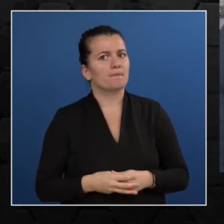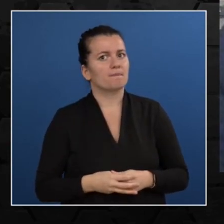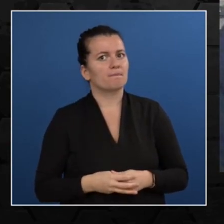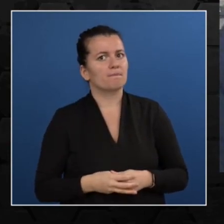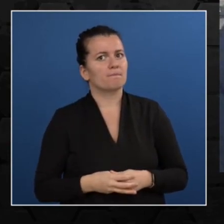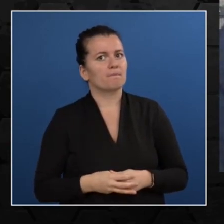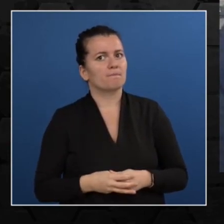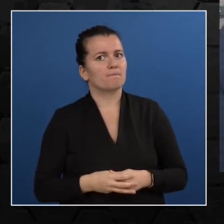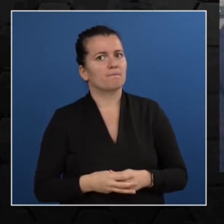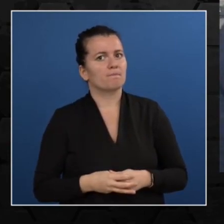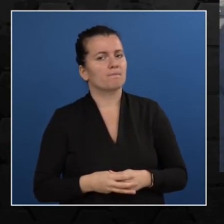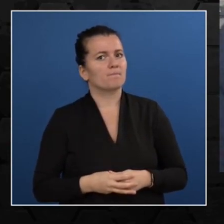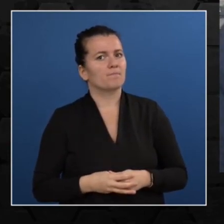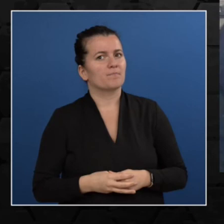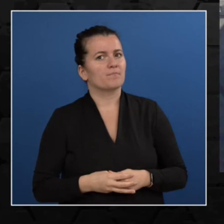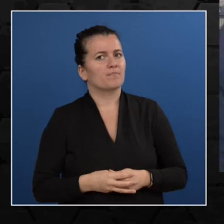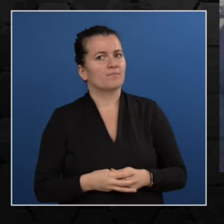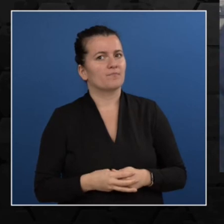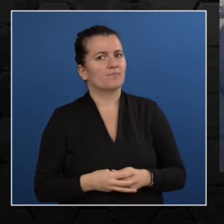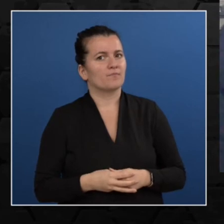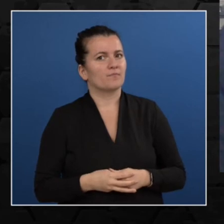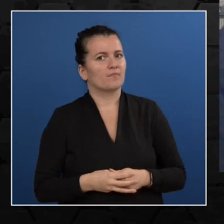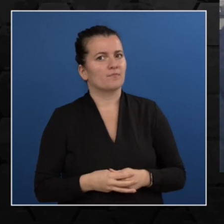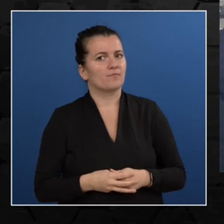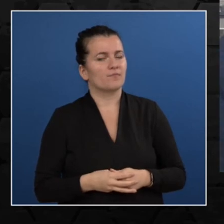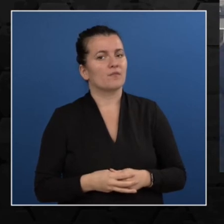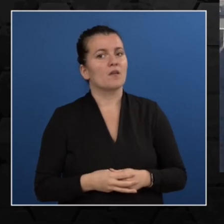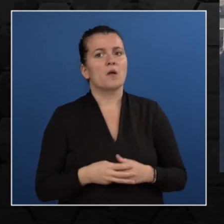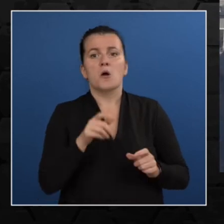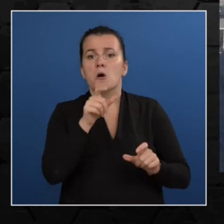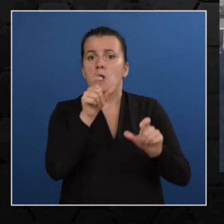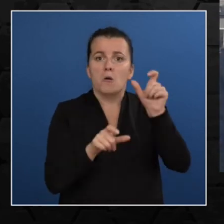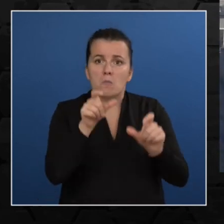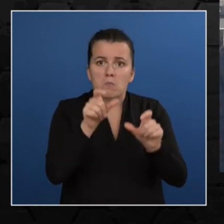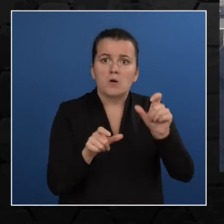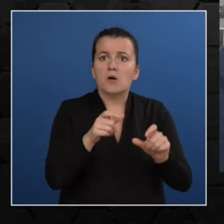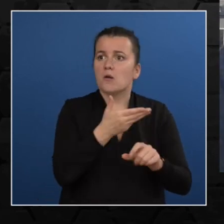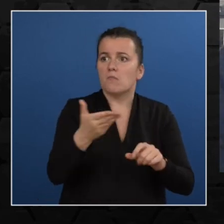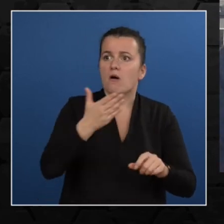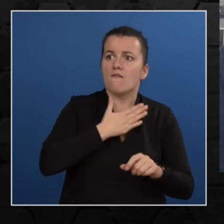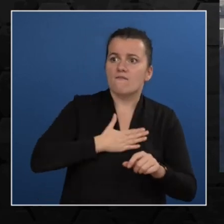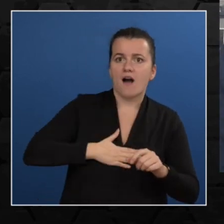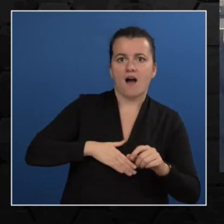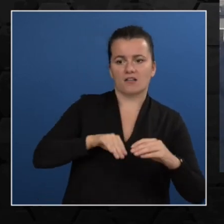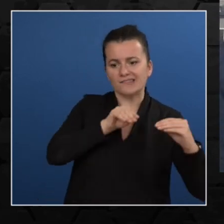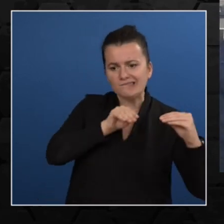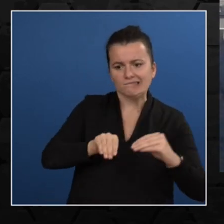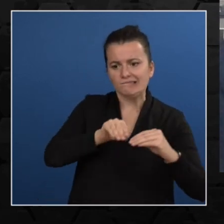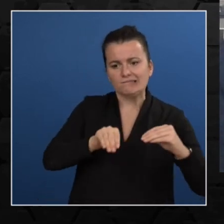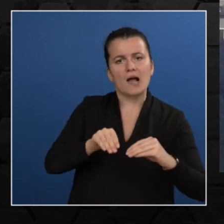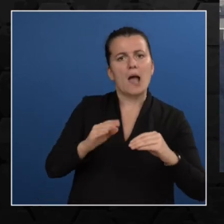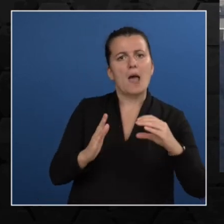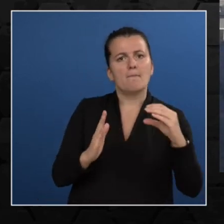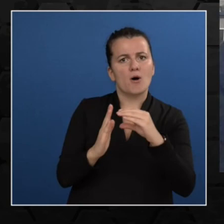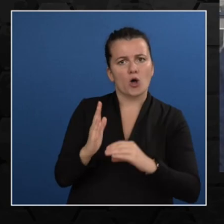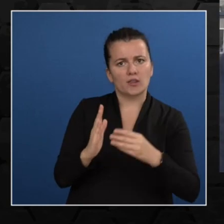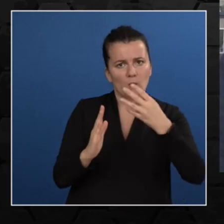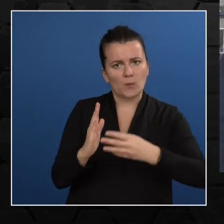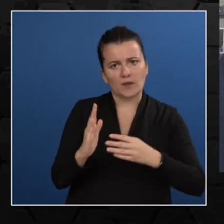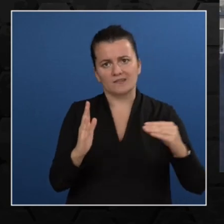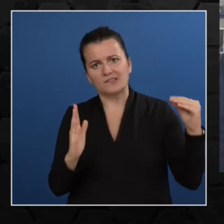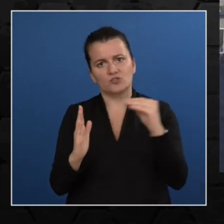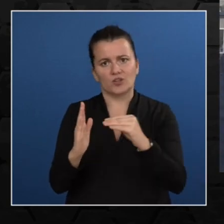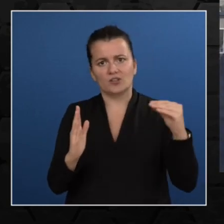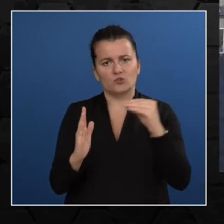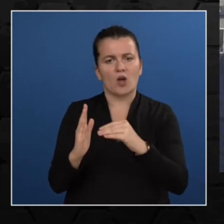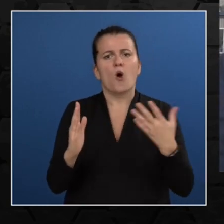setback faced by people while trying to learn or trying to train models in machine learning? For